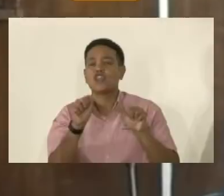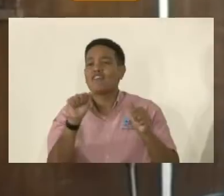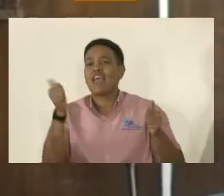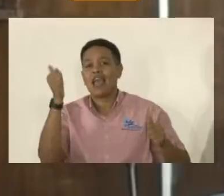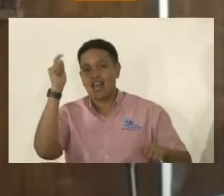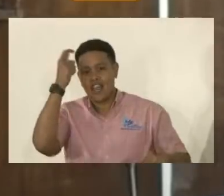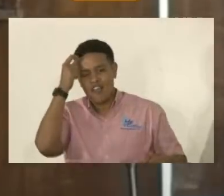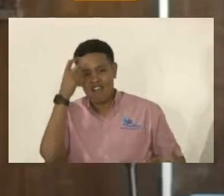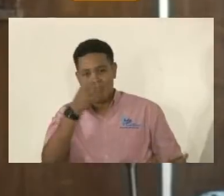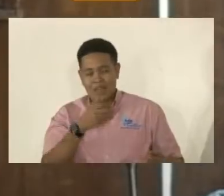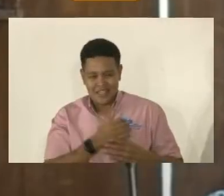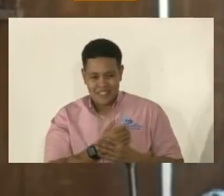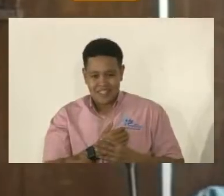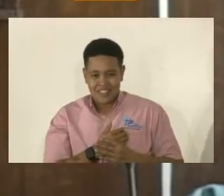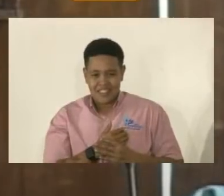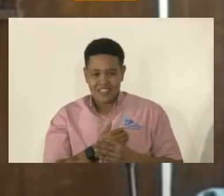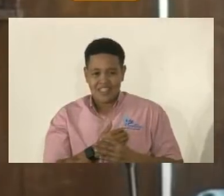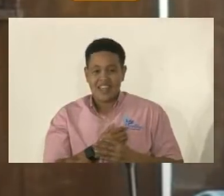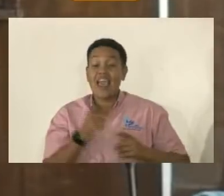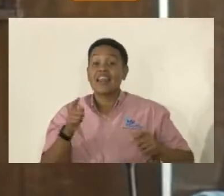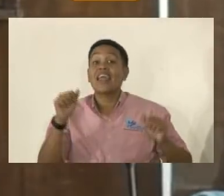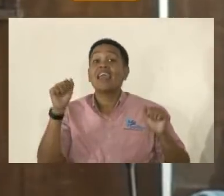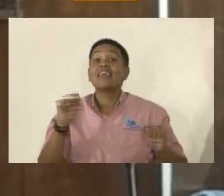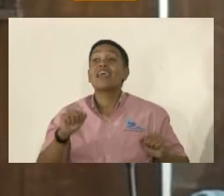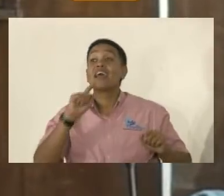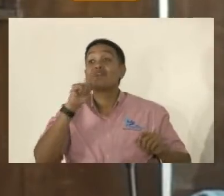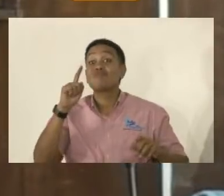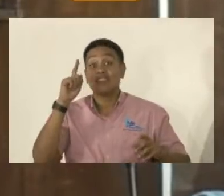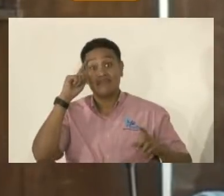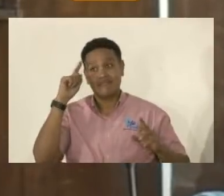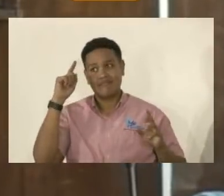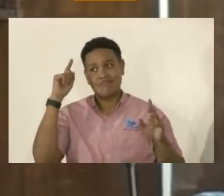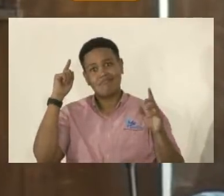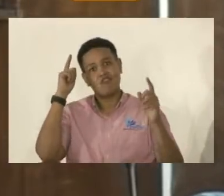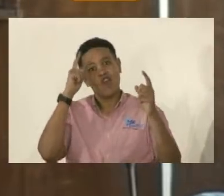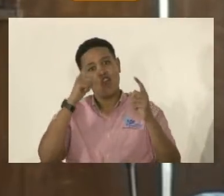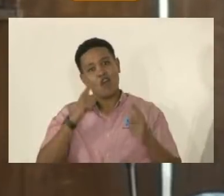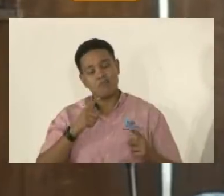government, and they can be objectively measured.